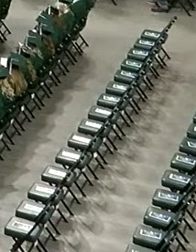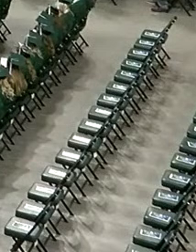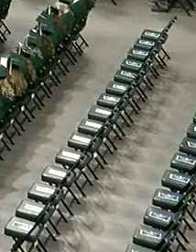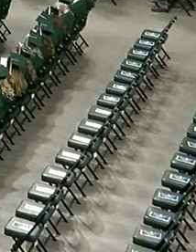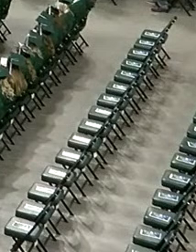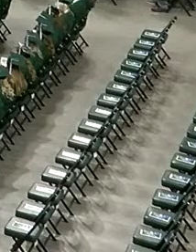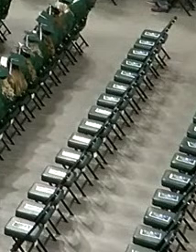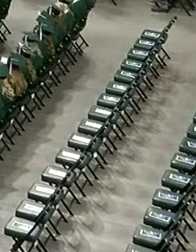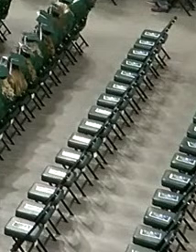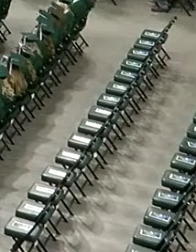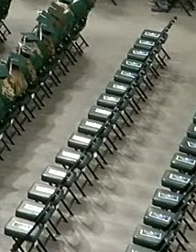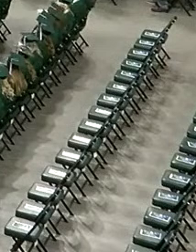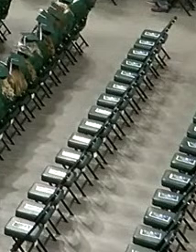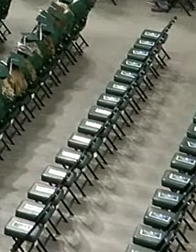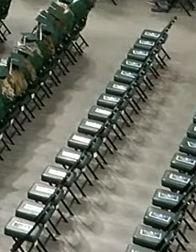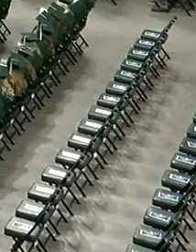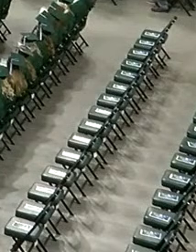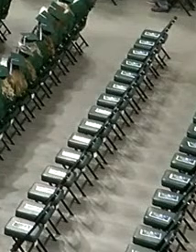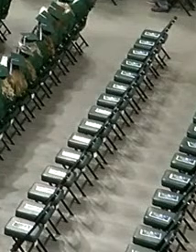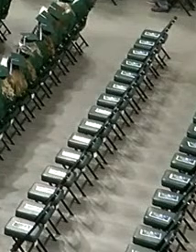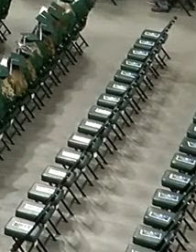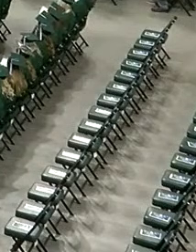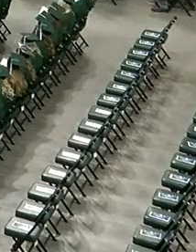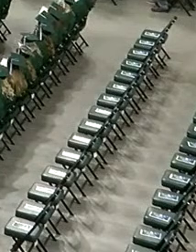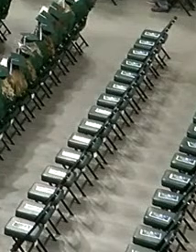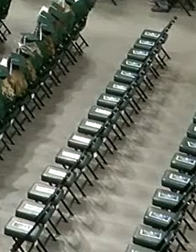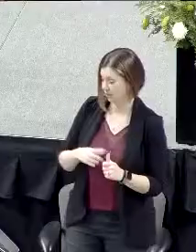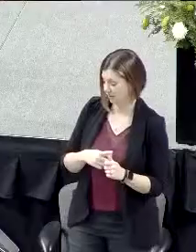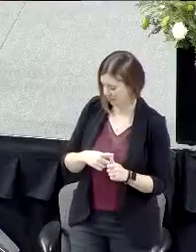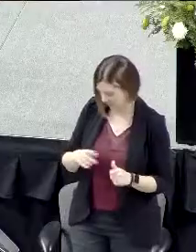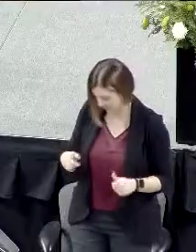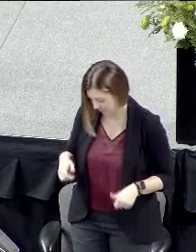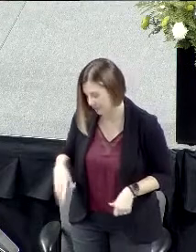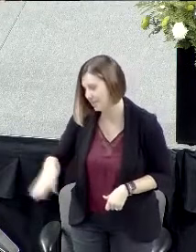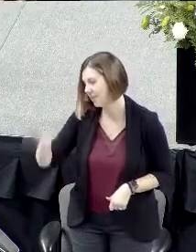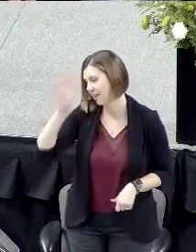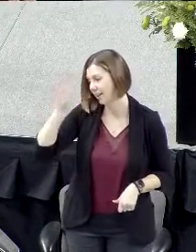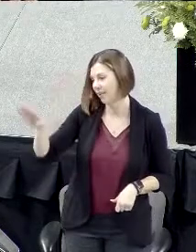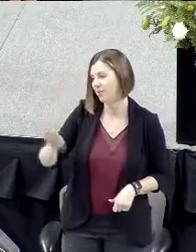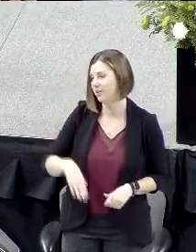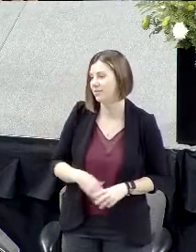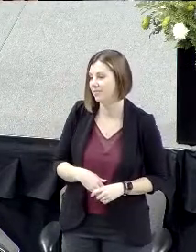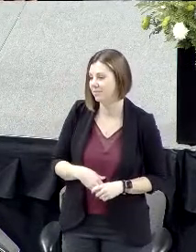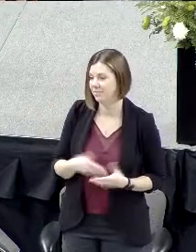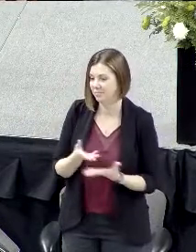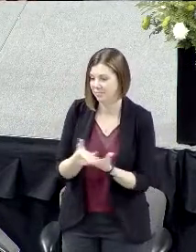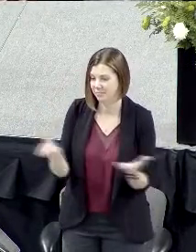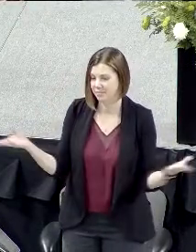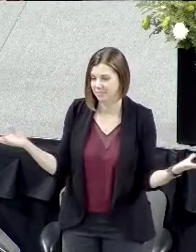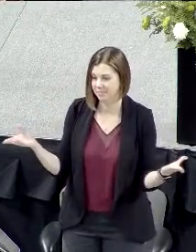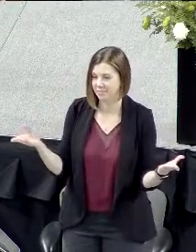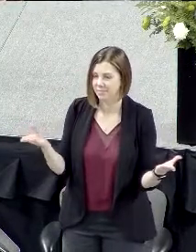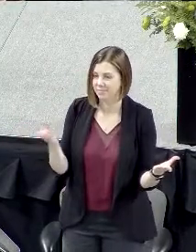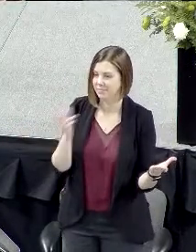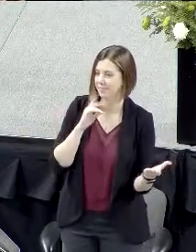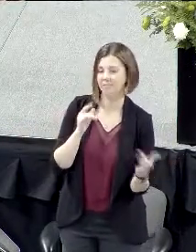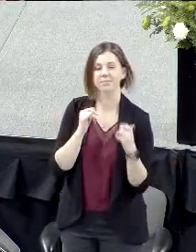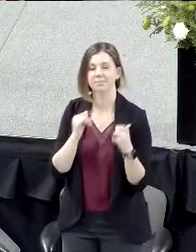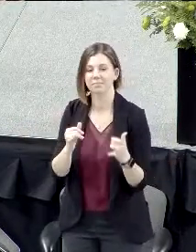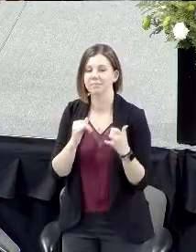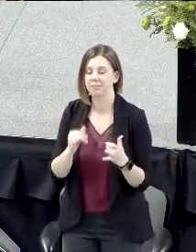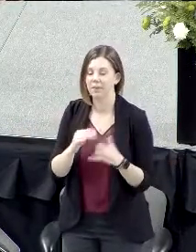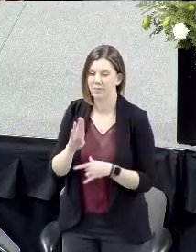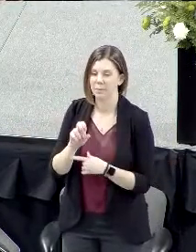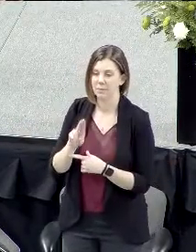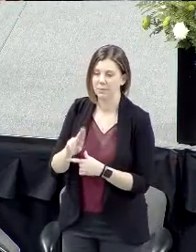Well, I get to be the first. Hello, fellow Bemidji State University alumni.